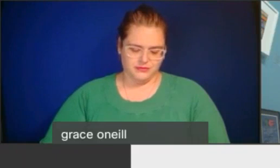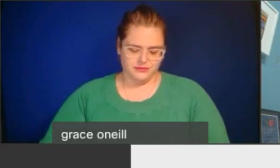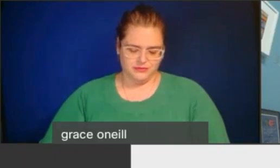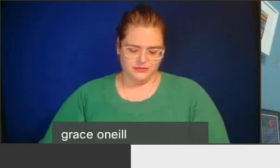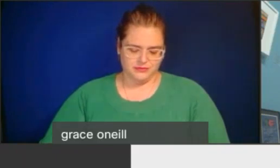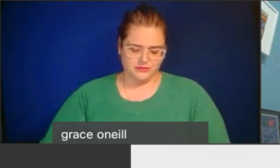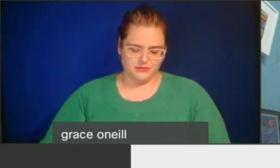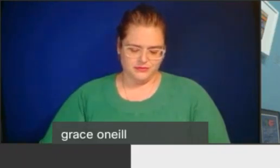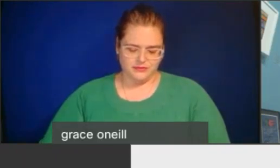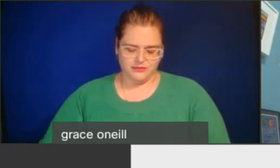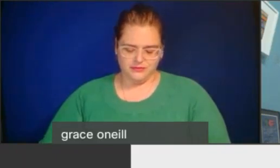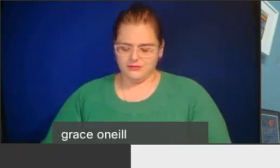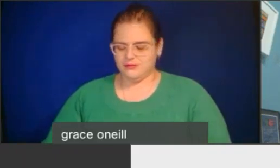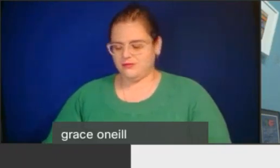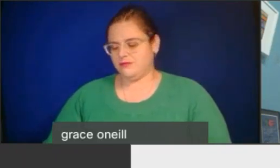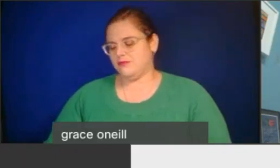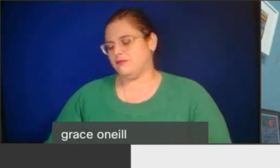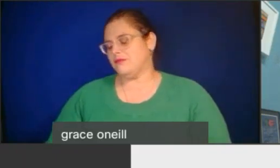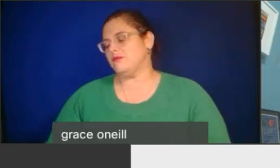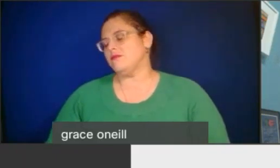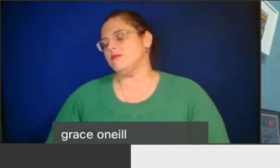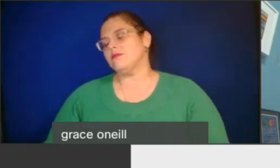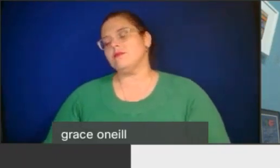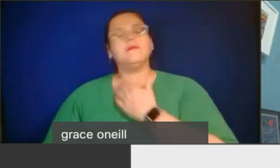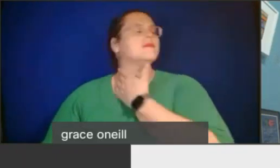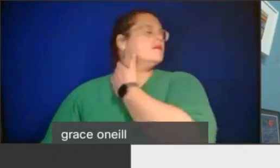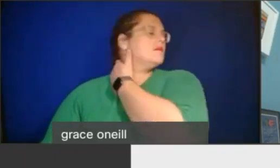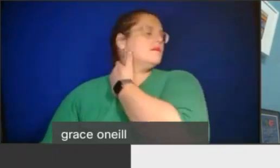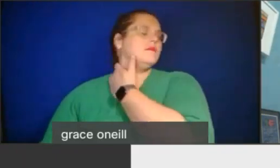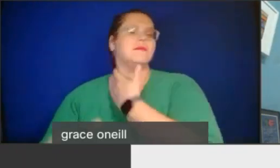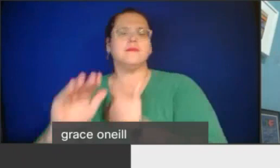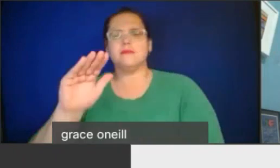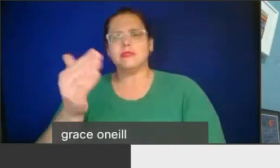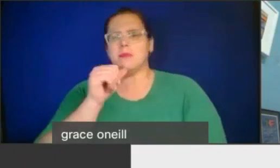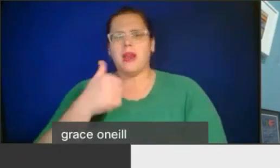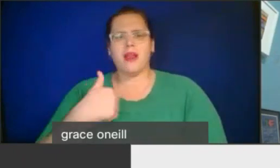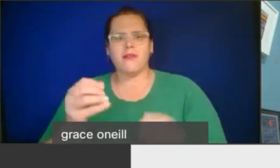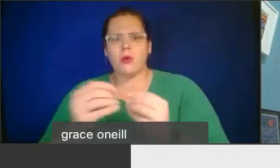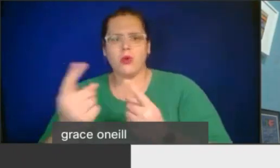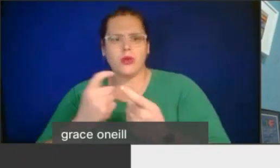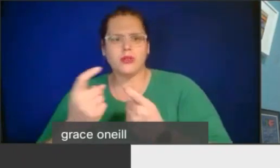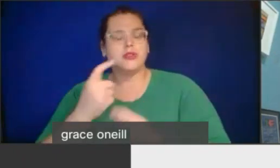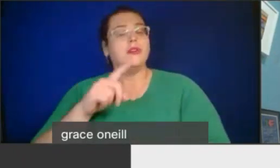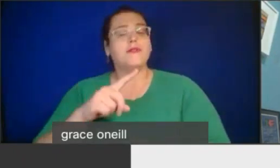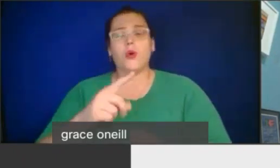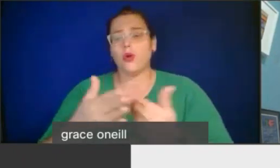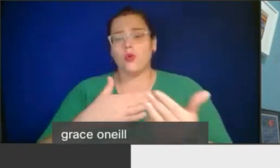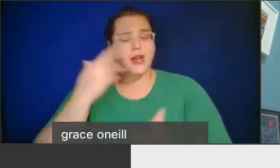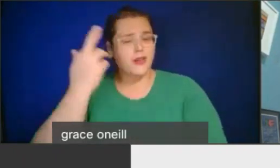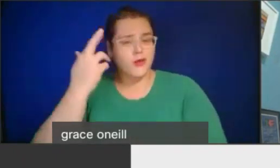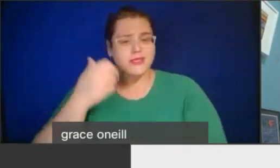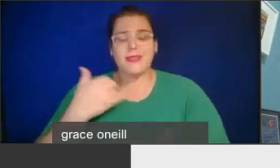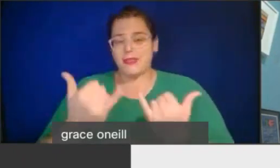So it doesn't seem we have more questions. For whatever reason, this morning, I was thinking back to when